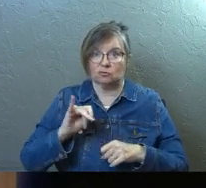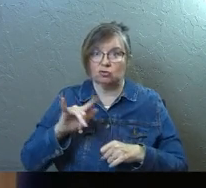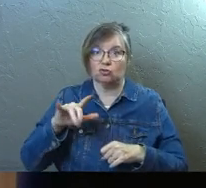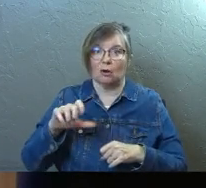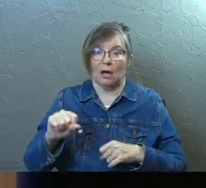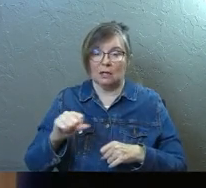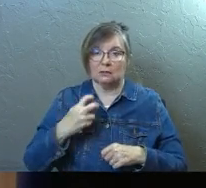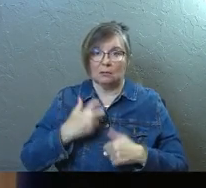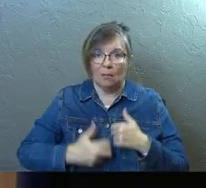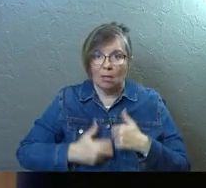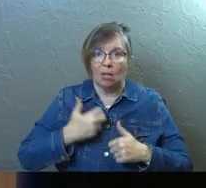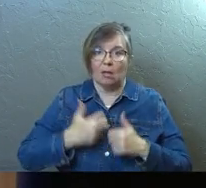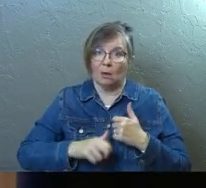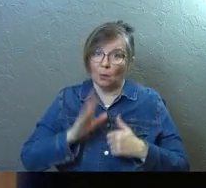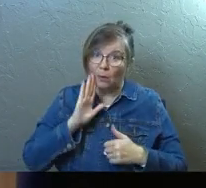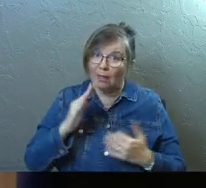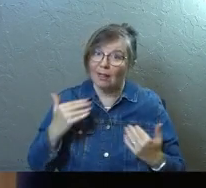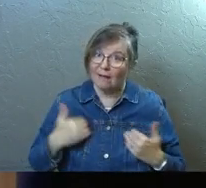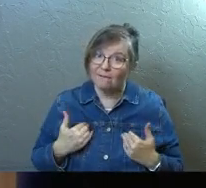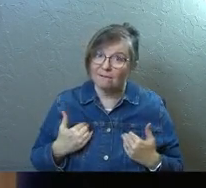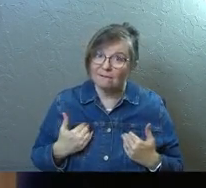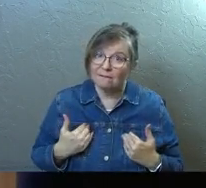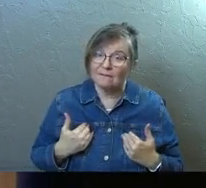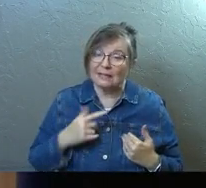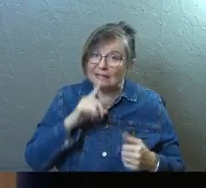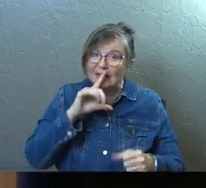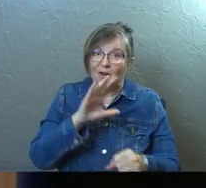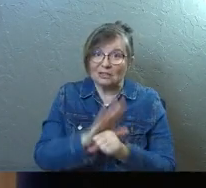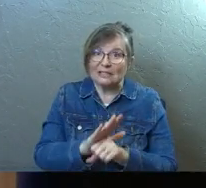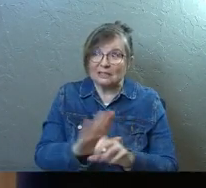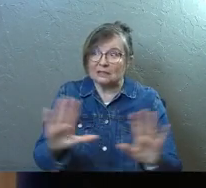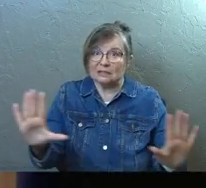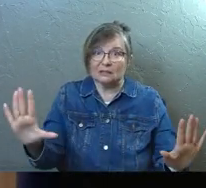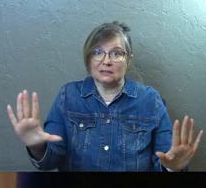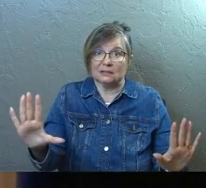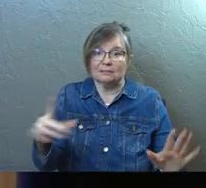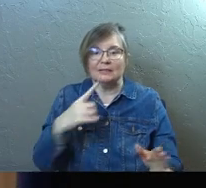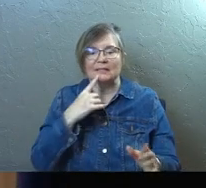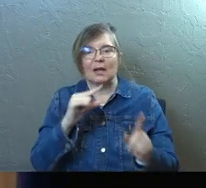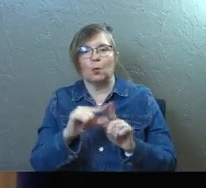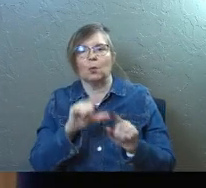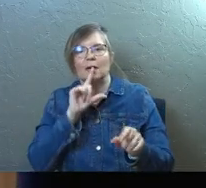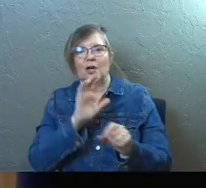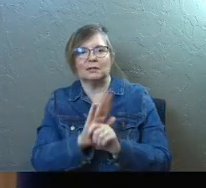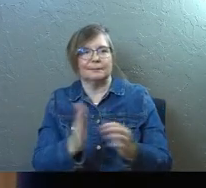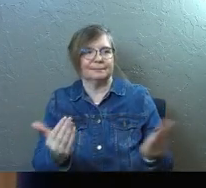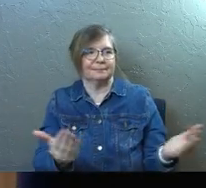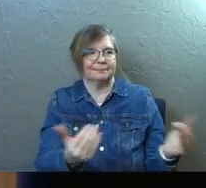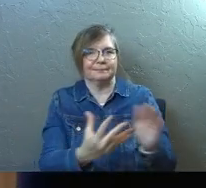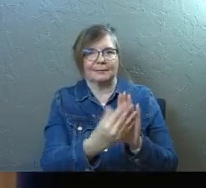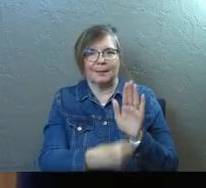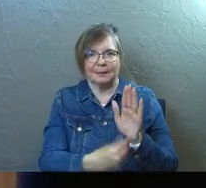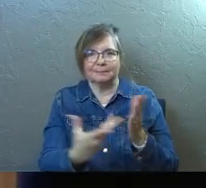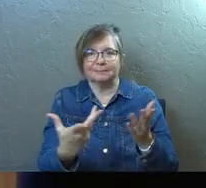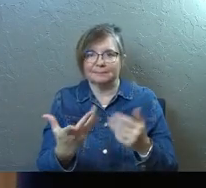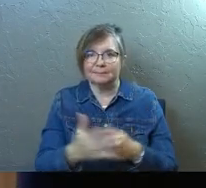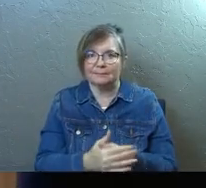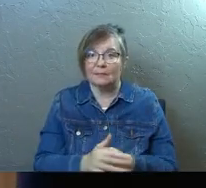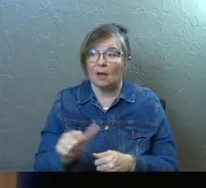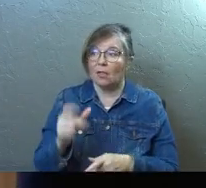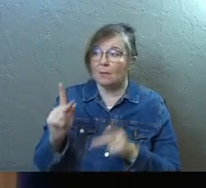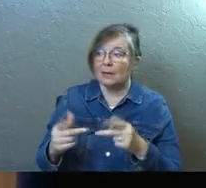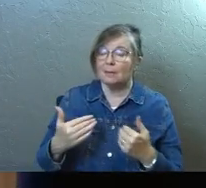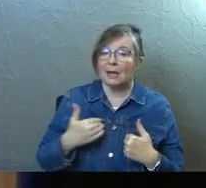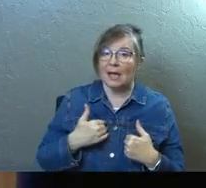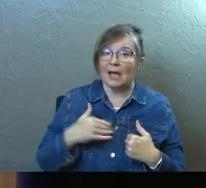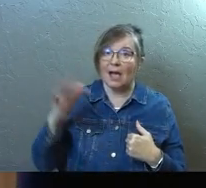and tribulations in this life, guaranteed. Say guaranteed. Guaranteed. Guaranteed. Other